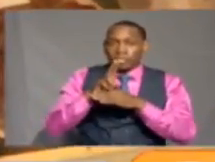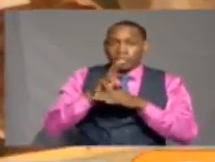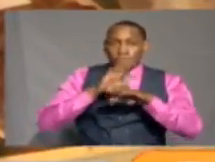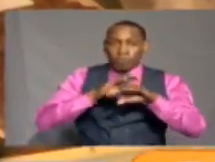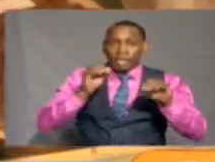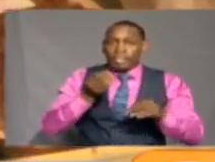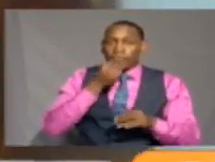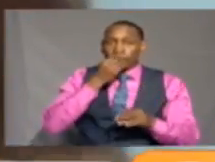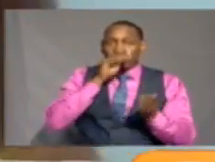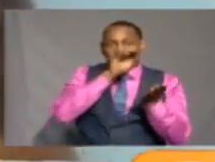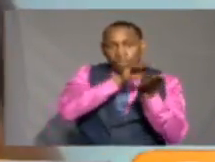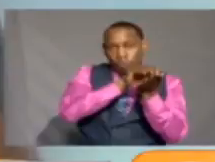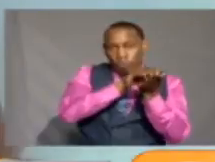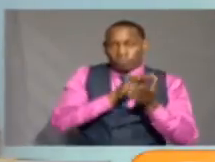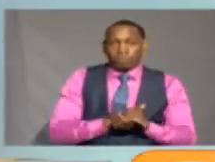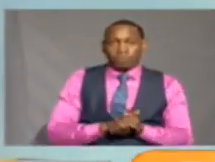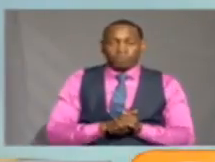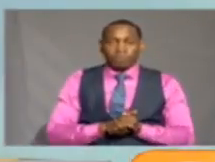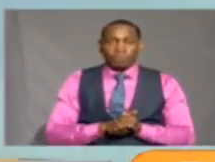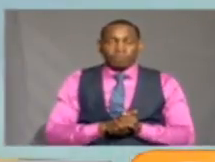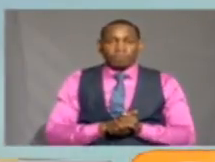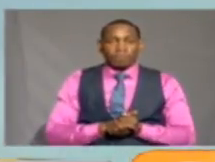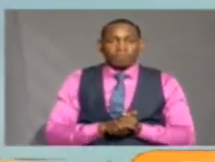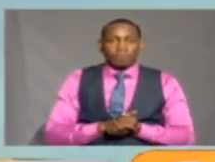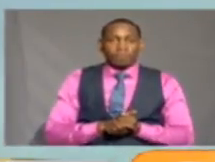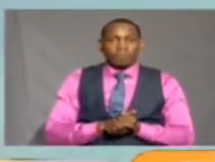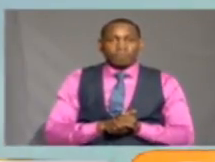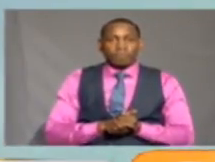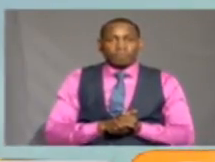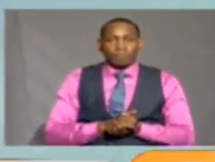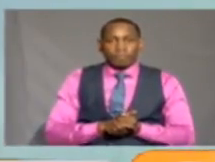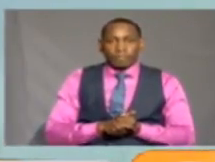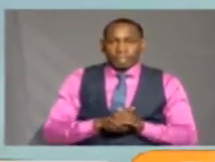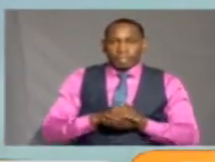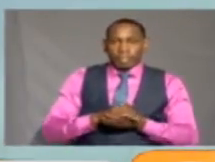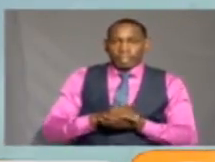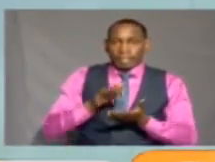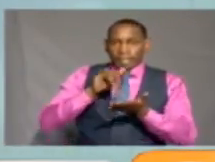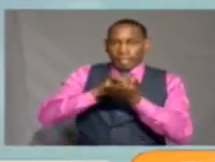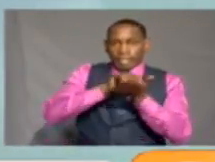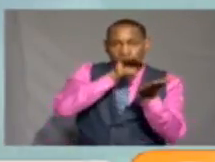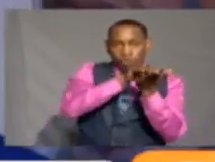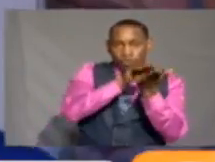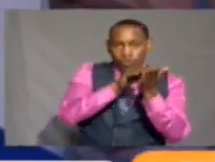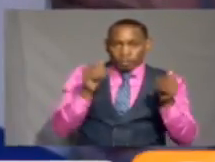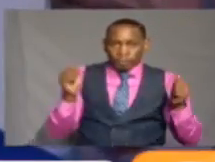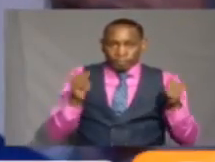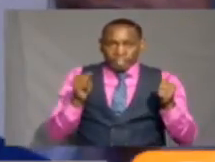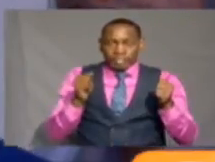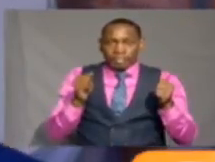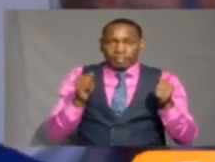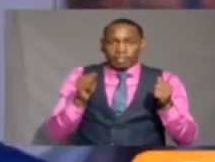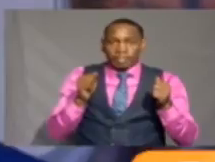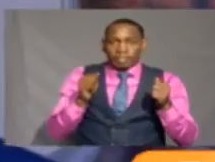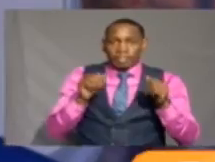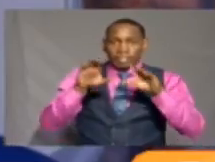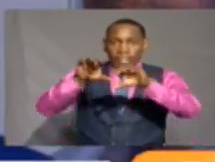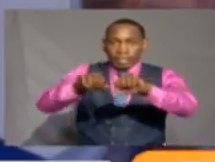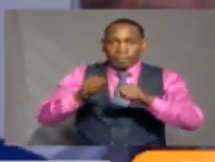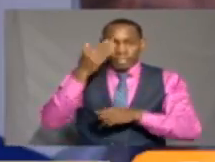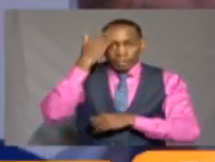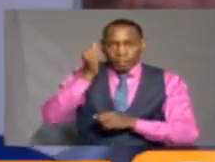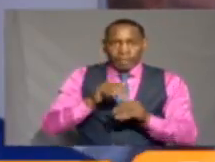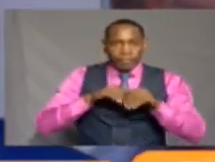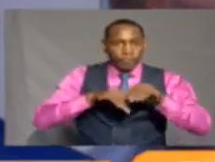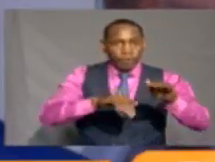food preservatives. Part of the carcass that was stored in this fridge, we have seized because of